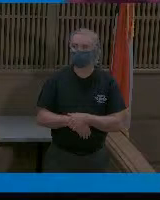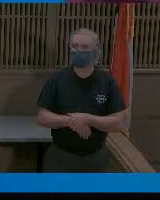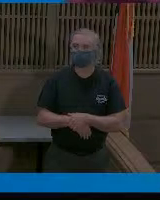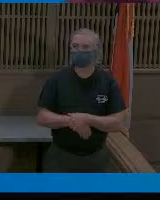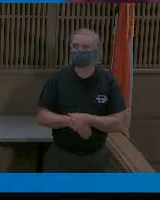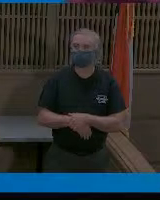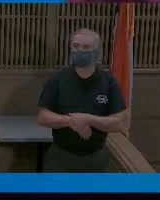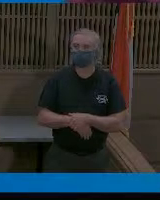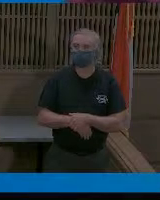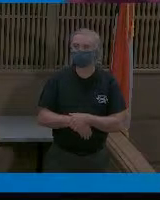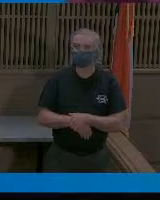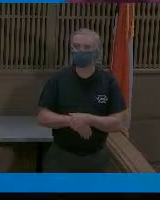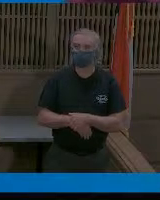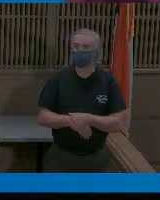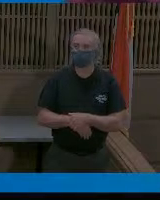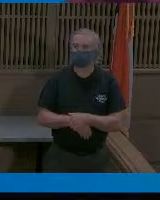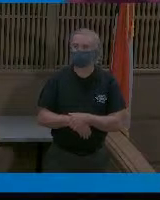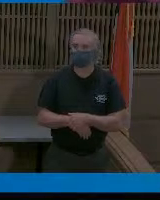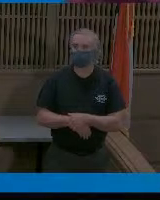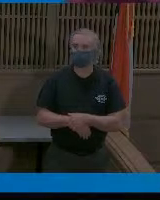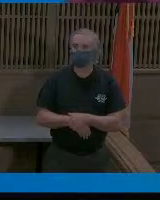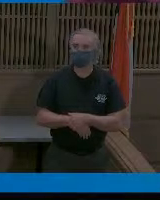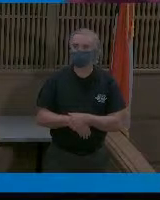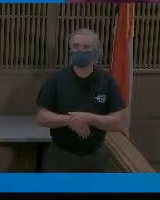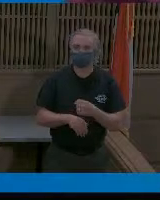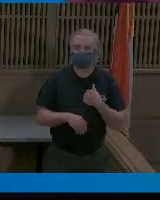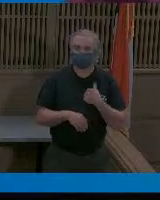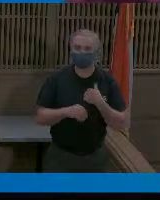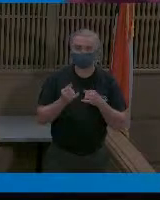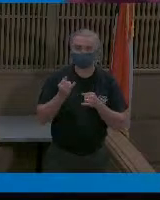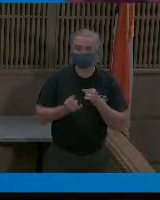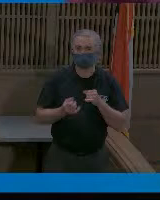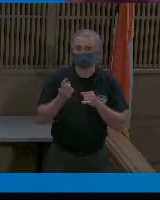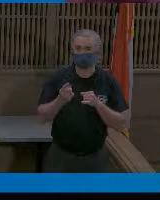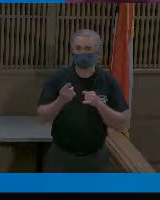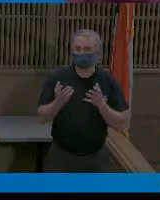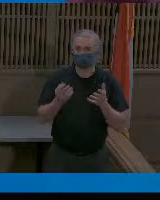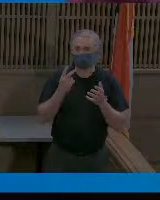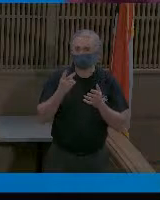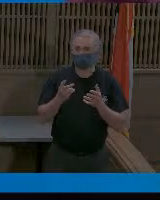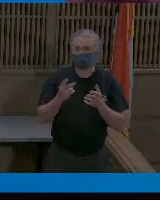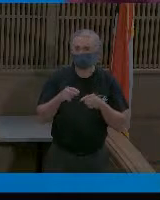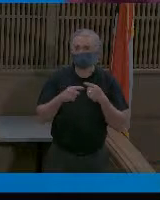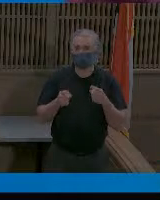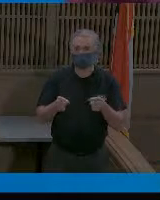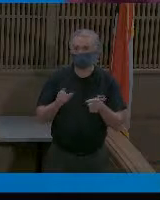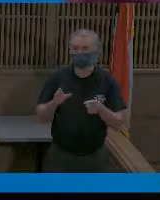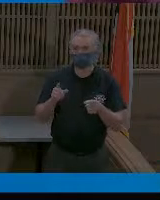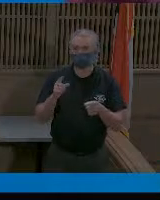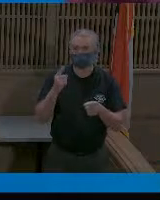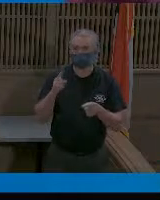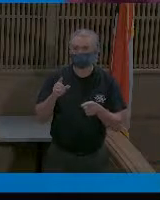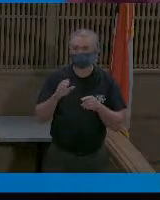Most people would be saying that I'm the last one you want to see, coming to your family house or coming to the hospital.